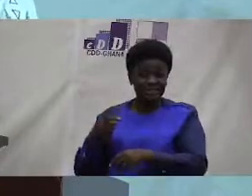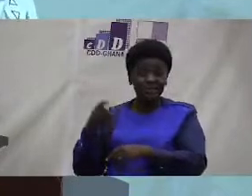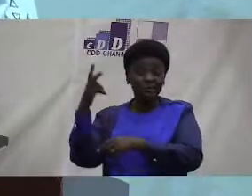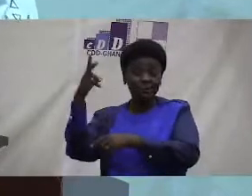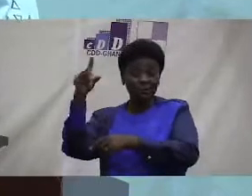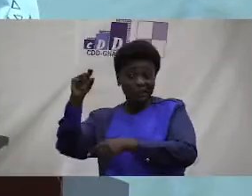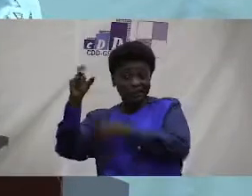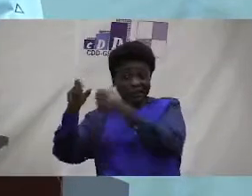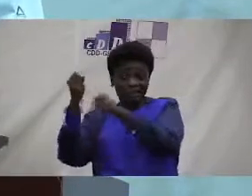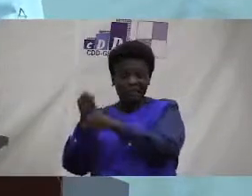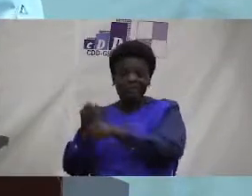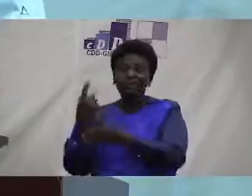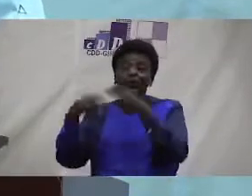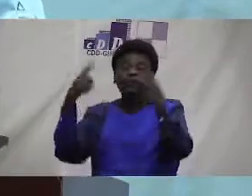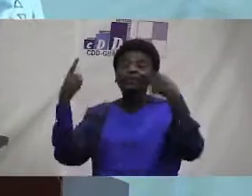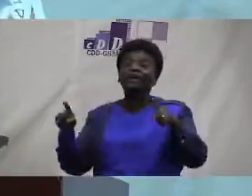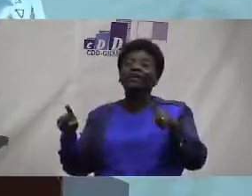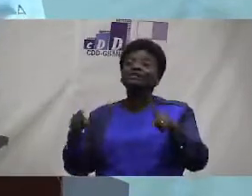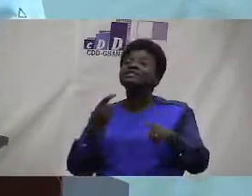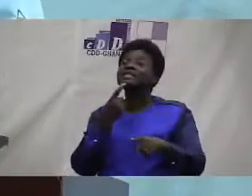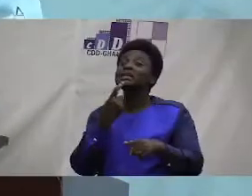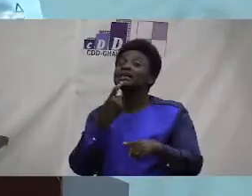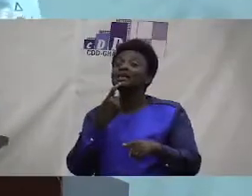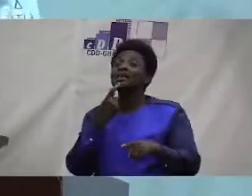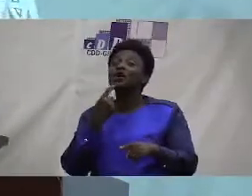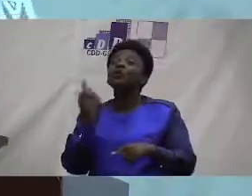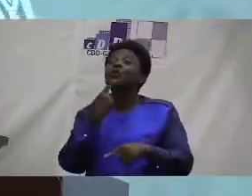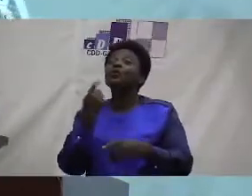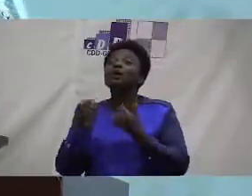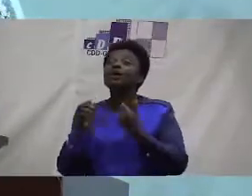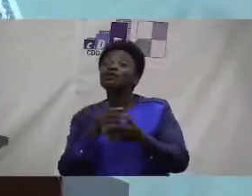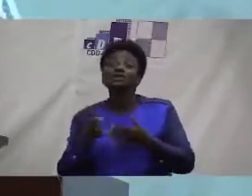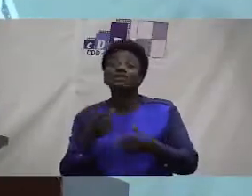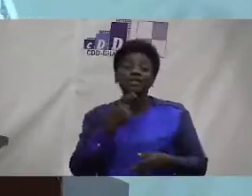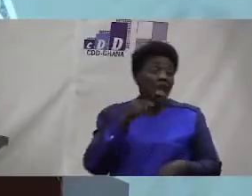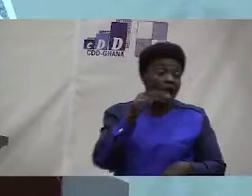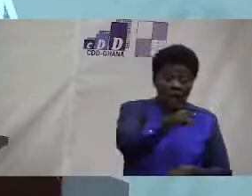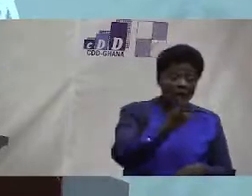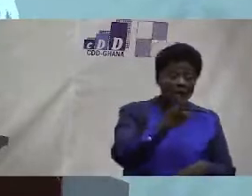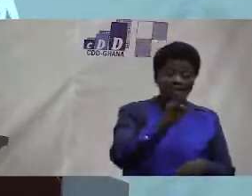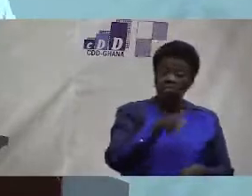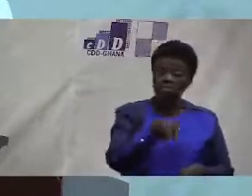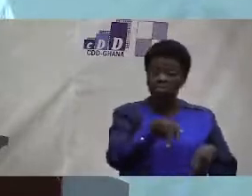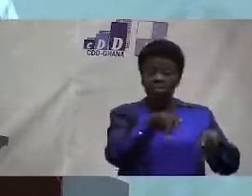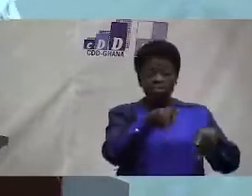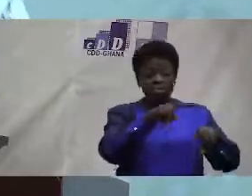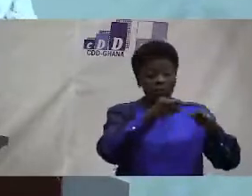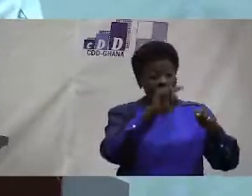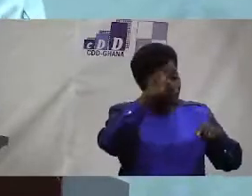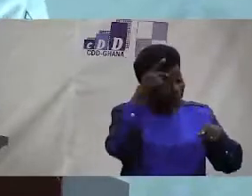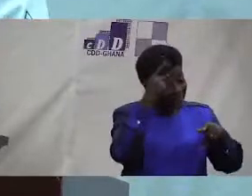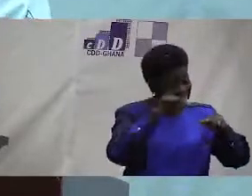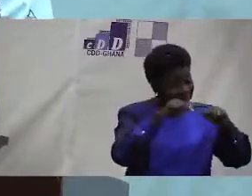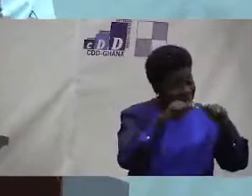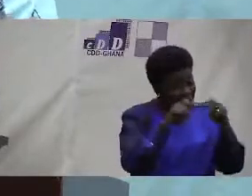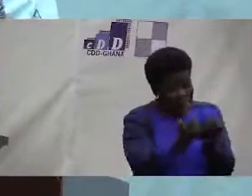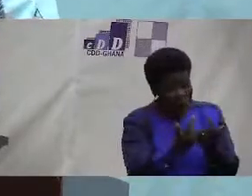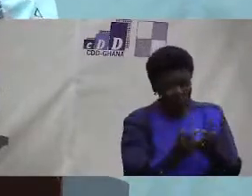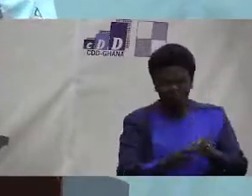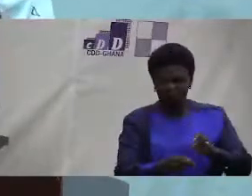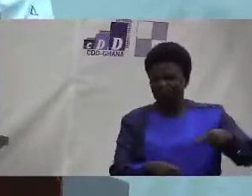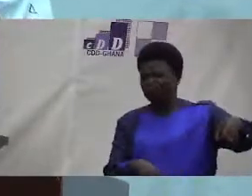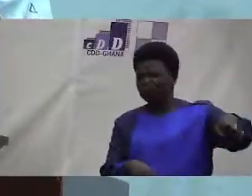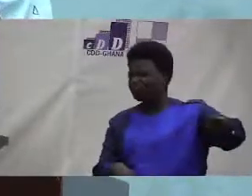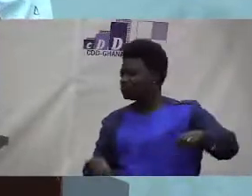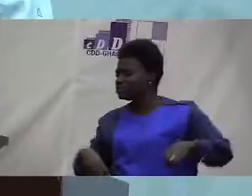to ensure that whoever raises a voice that this party doesn't like, that this presidential candidate doesn't